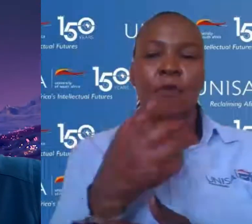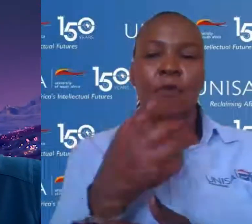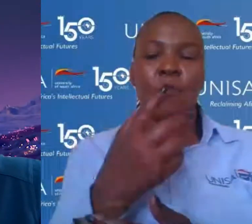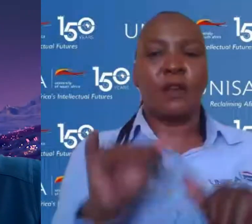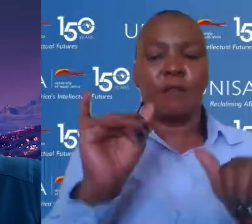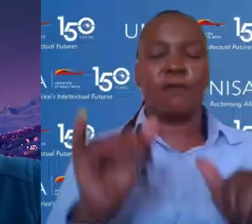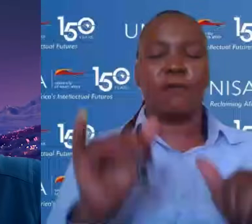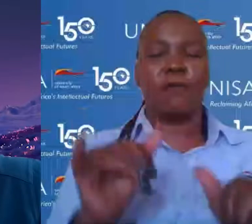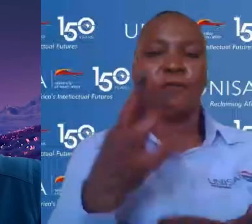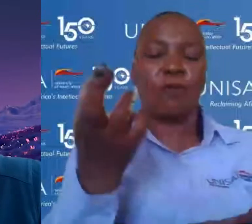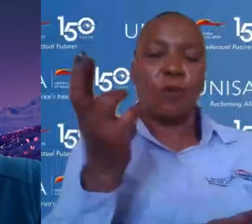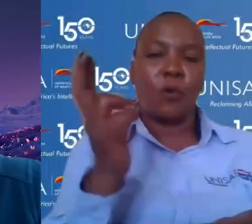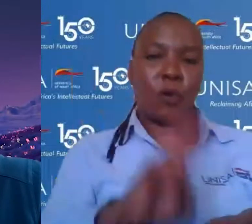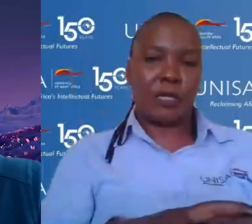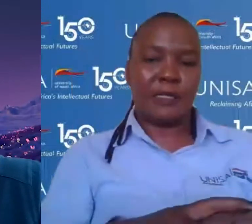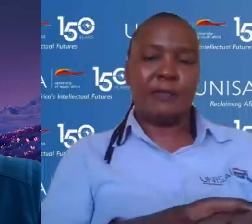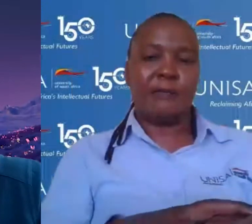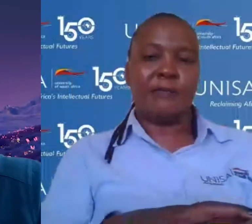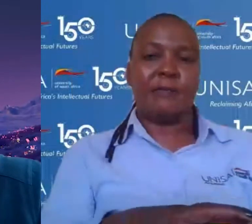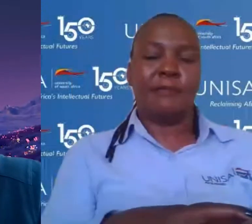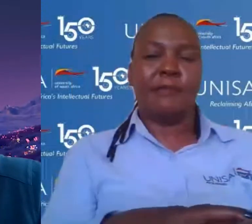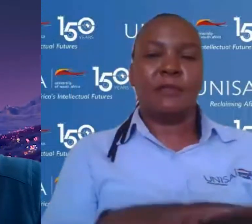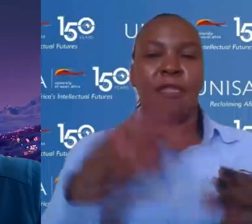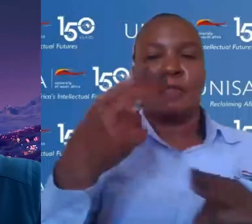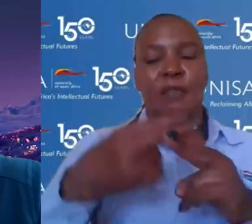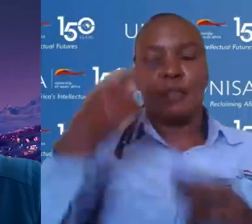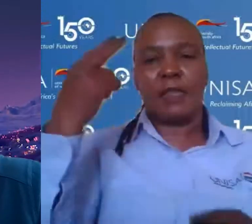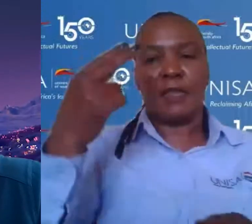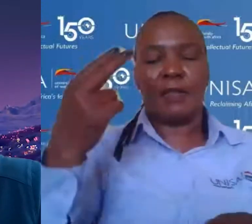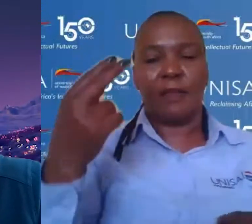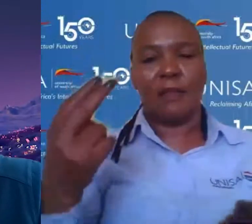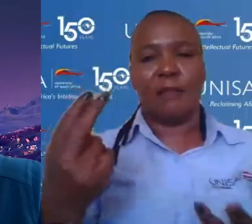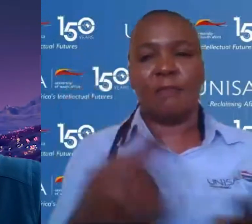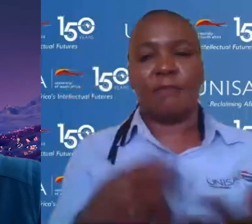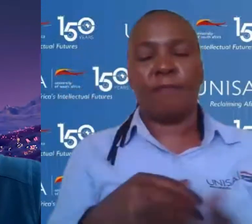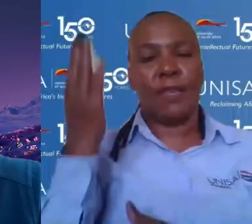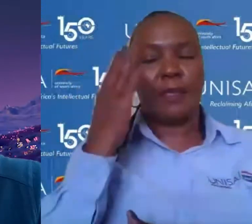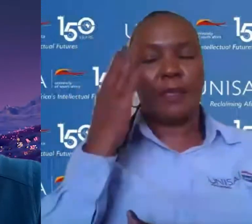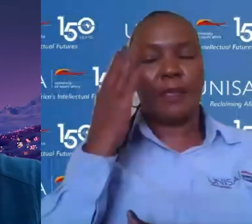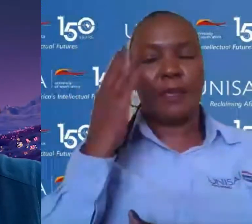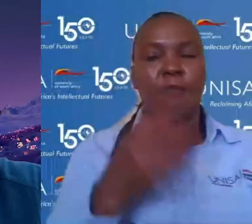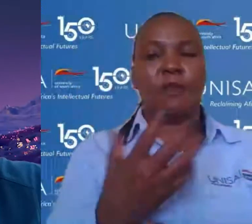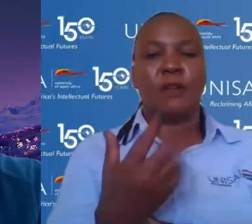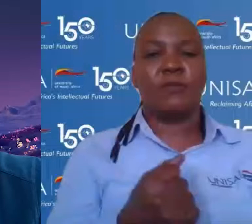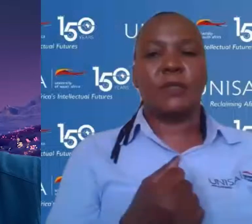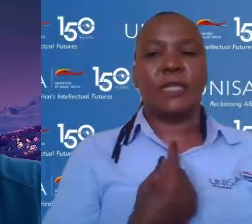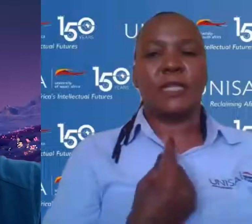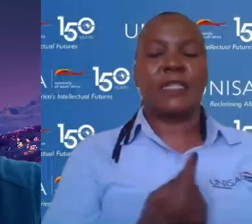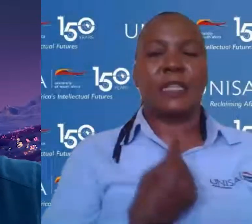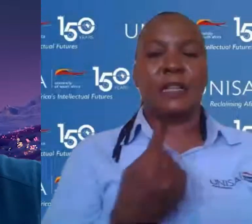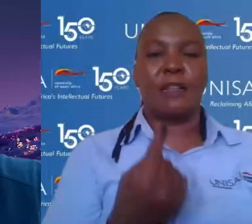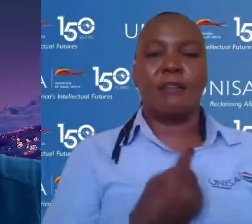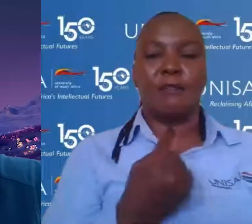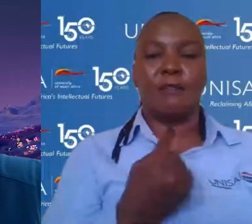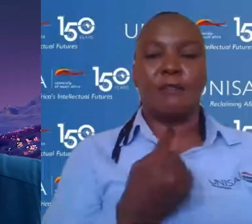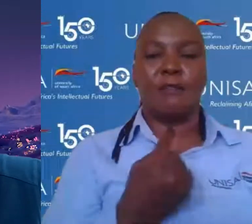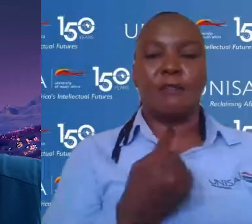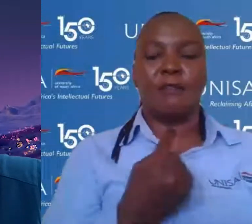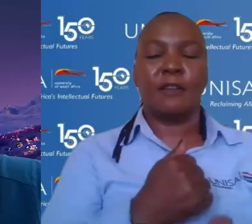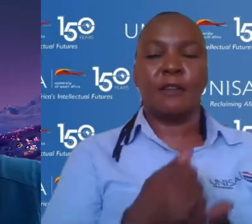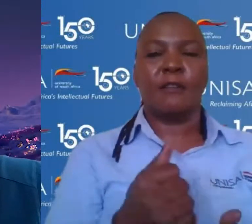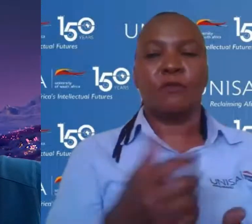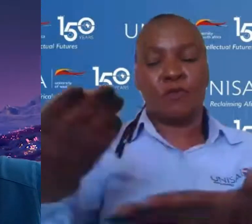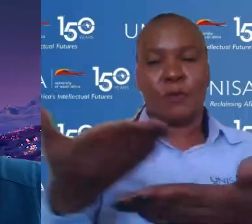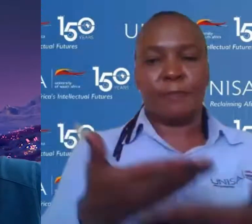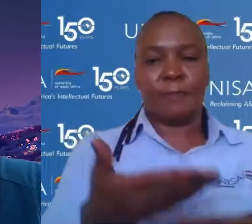to finalize the registration? I know you've got the self-enrollment links. Mm-hmm. Over to you. Yes, sir. Thank you,